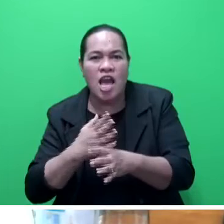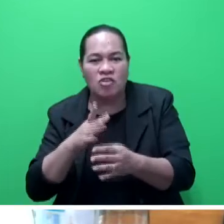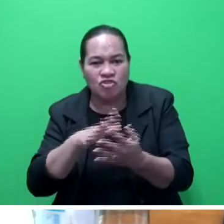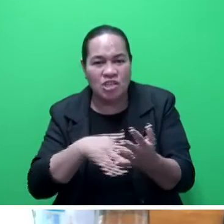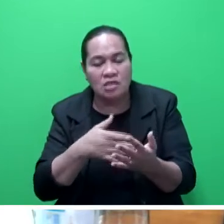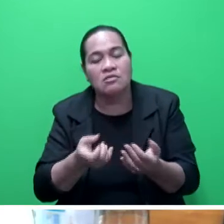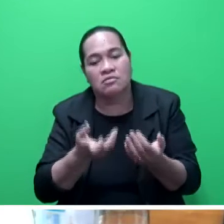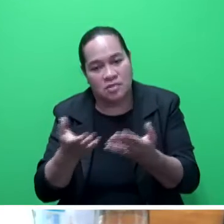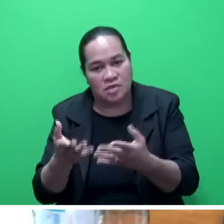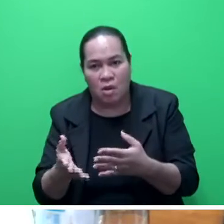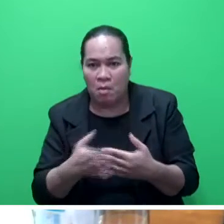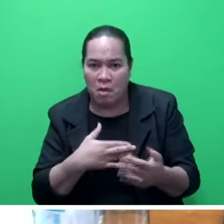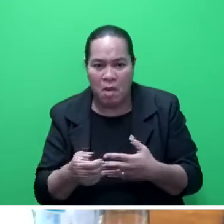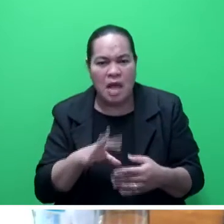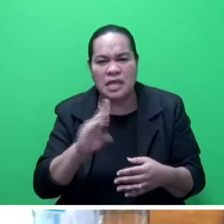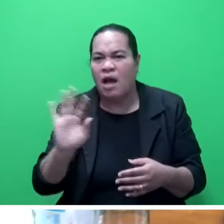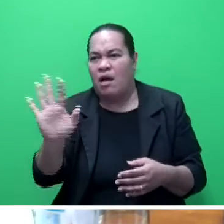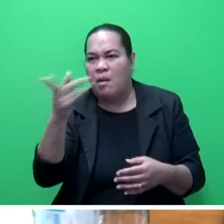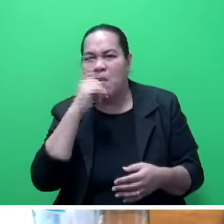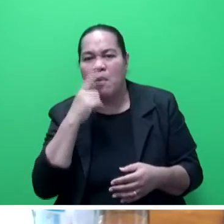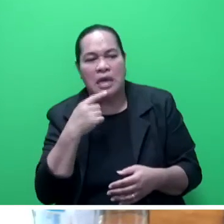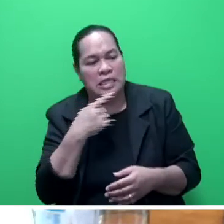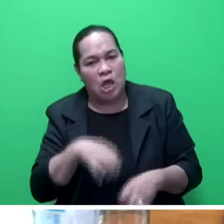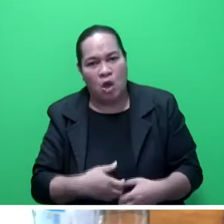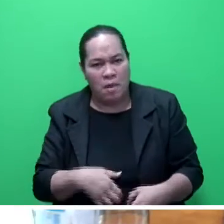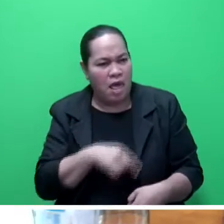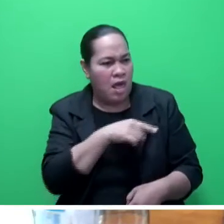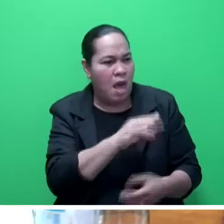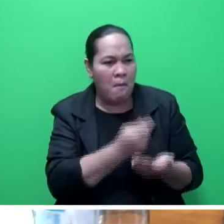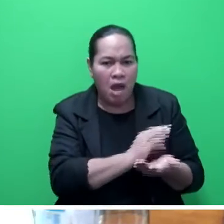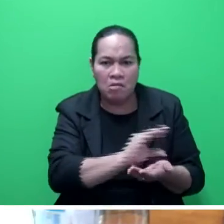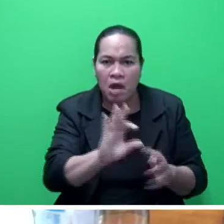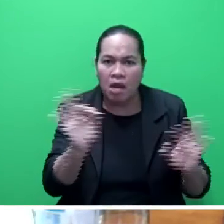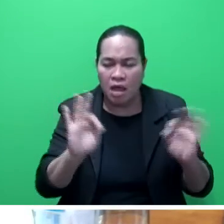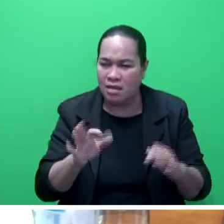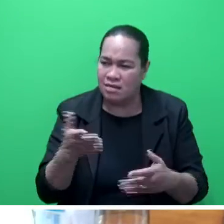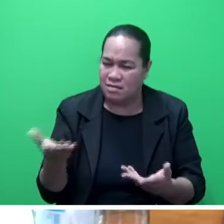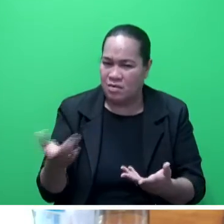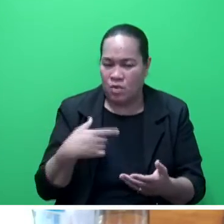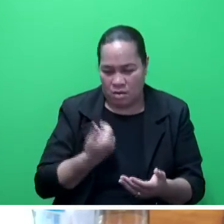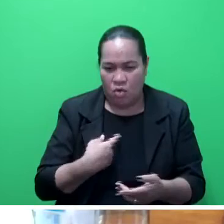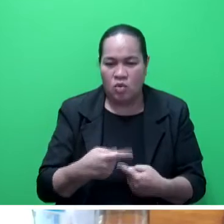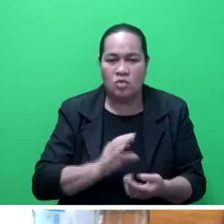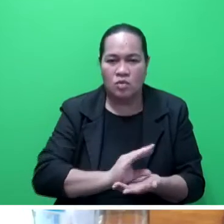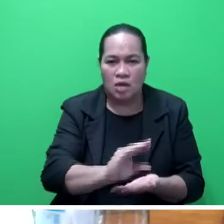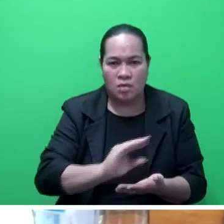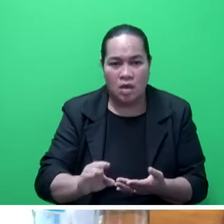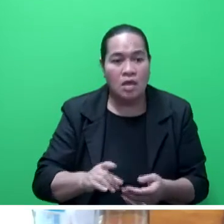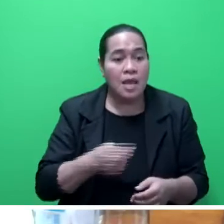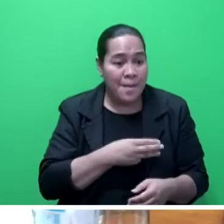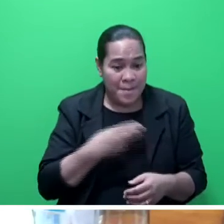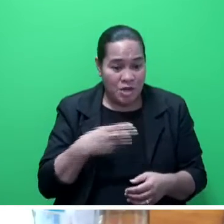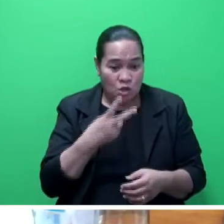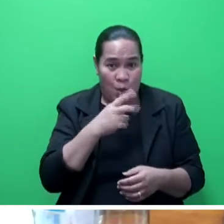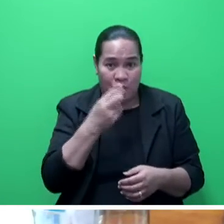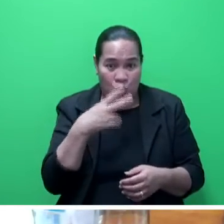despite false claim that grants are not being paid. To facilitate proper use of grants, the Ministry in 2020